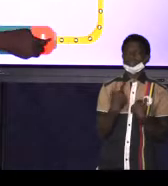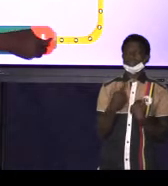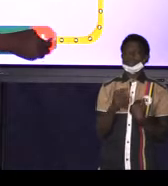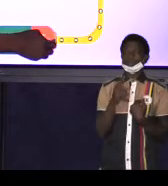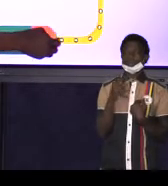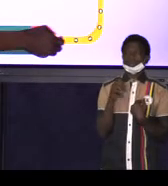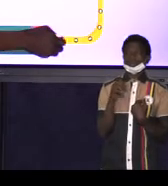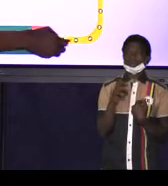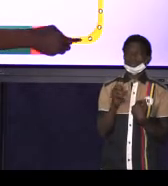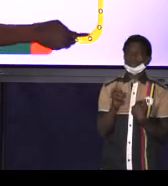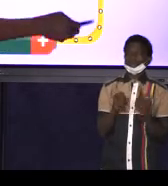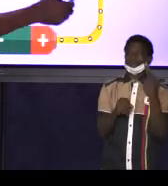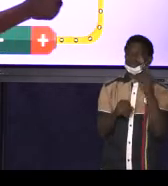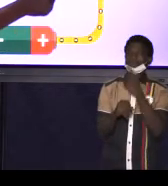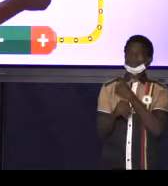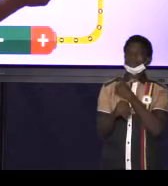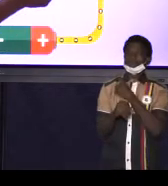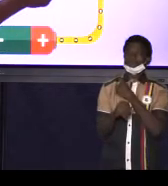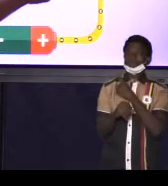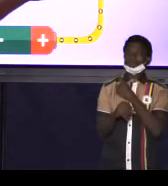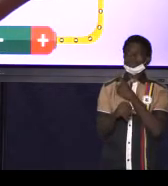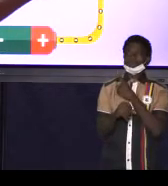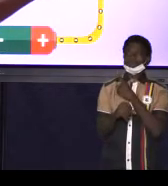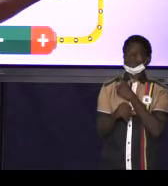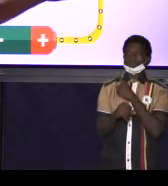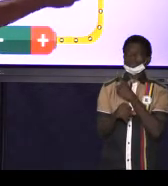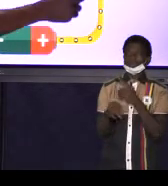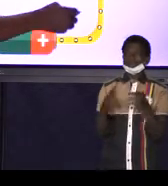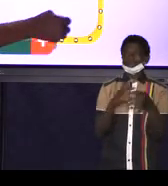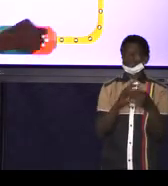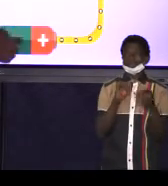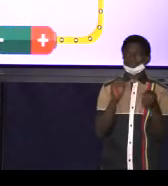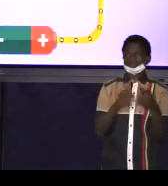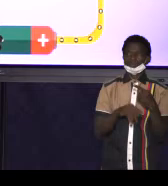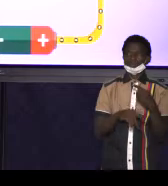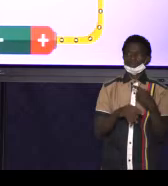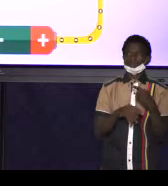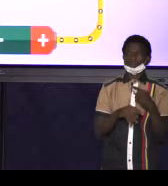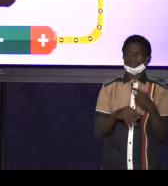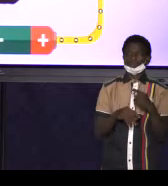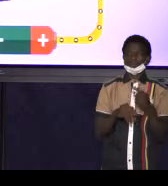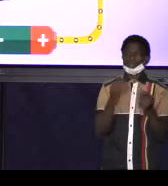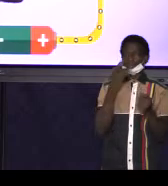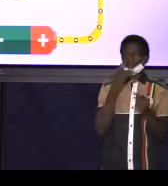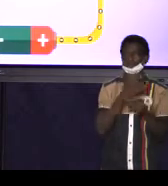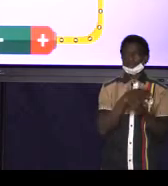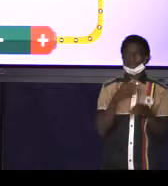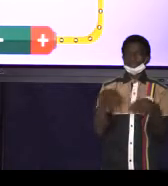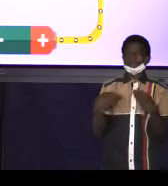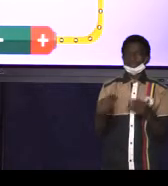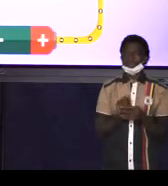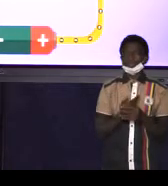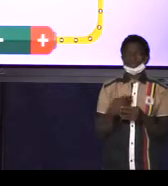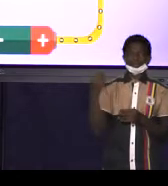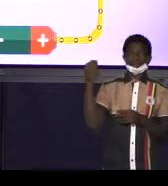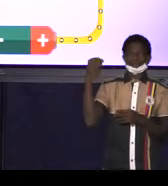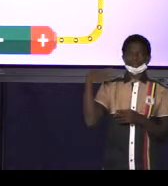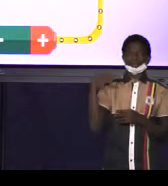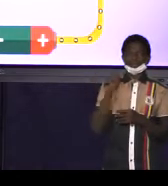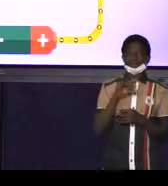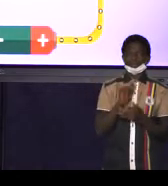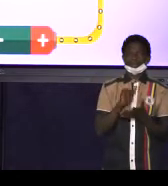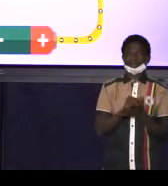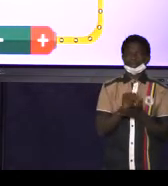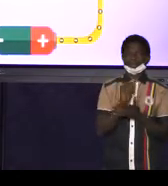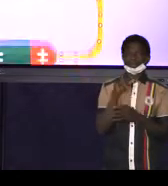have the wires. Let's regard this as the copper wire connecting to this, and it's giving us